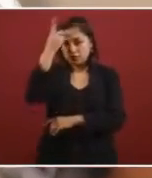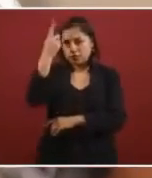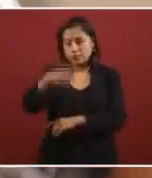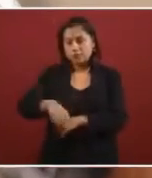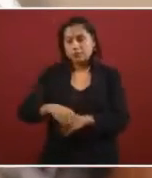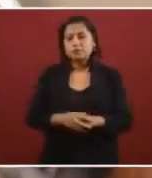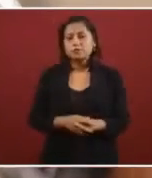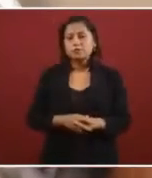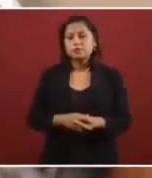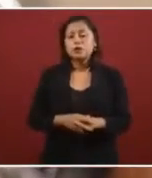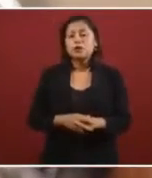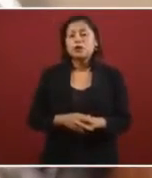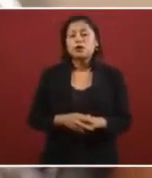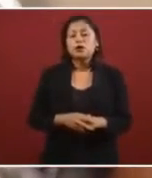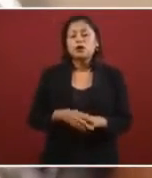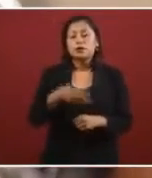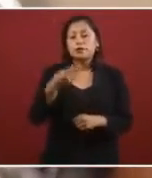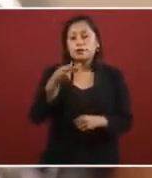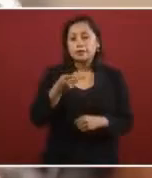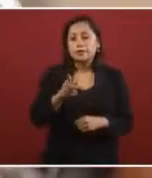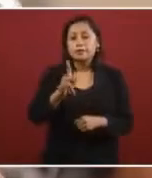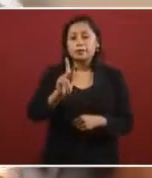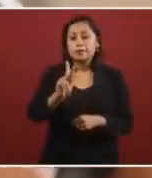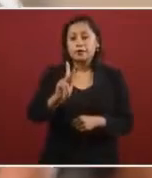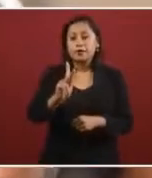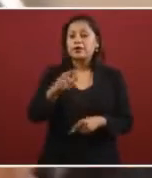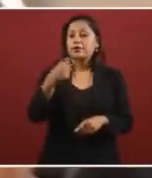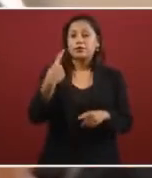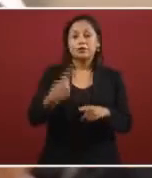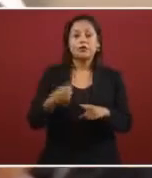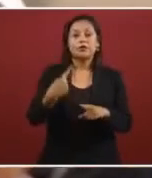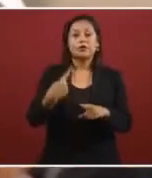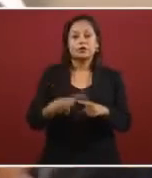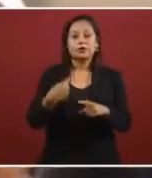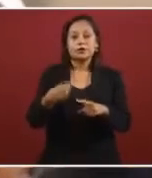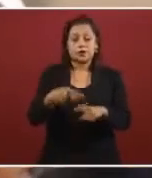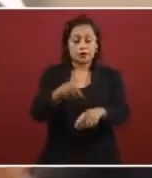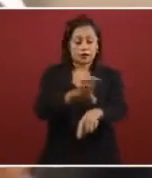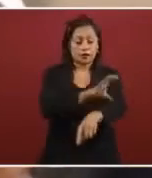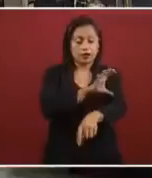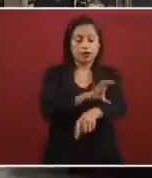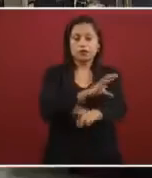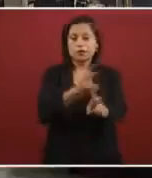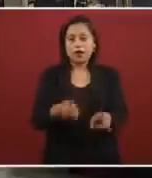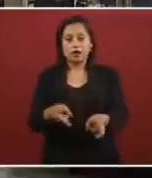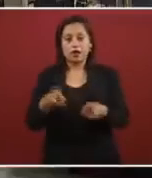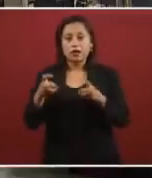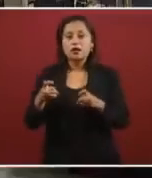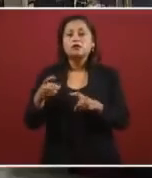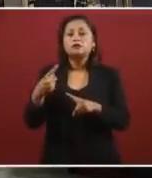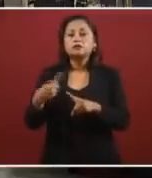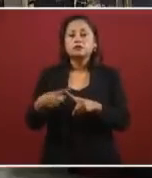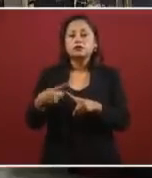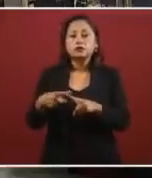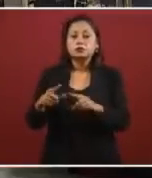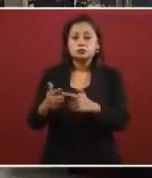electricity. But those that were giving away our electricity are part of